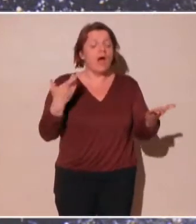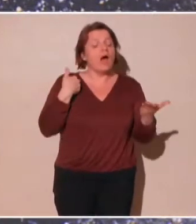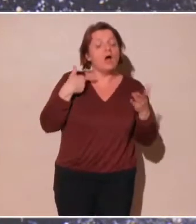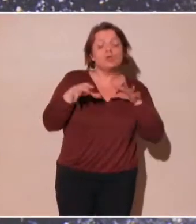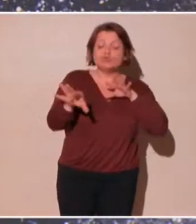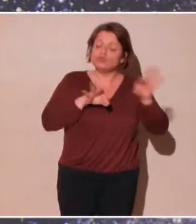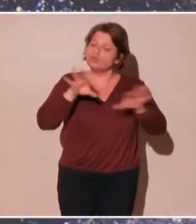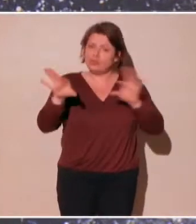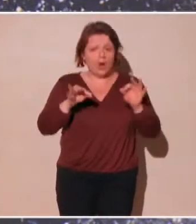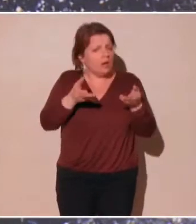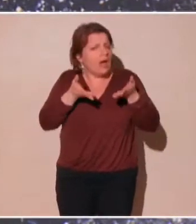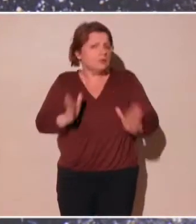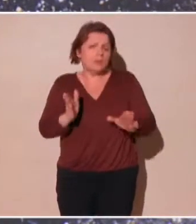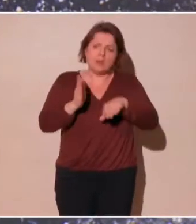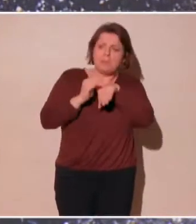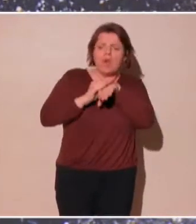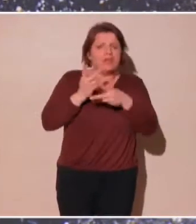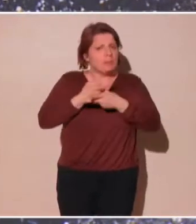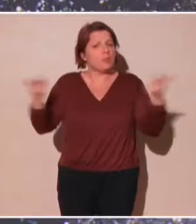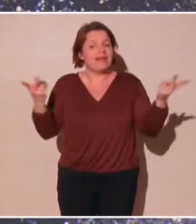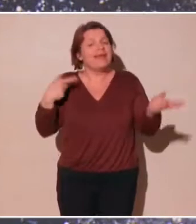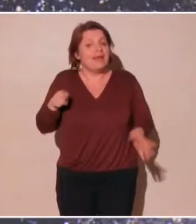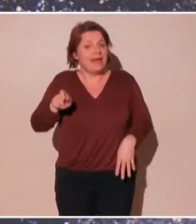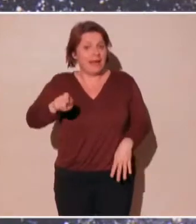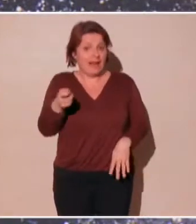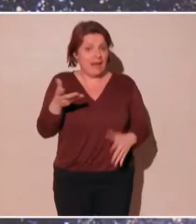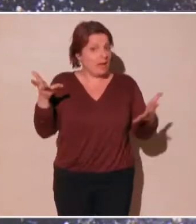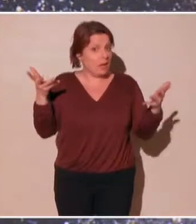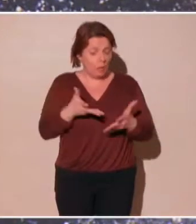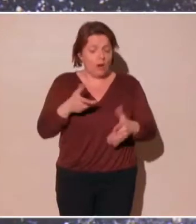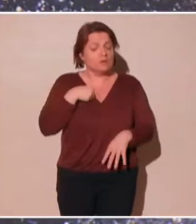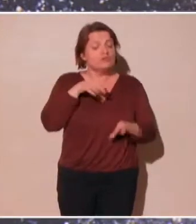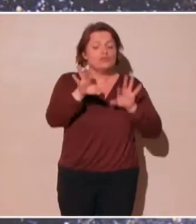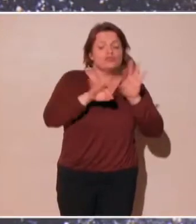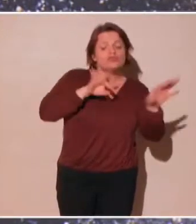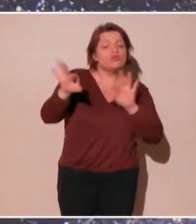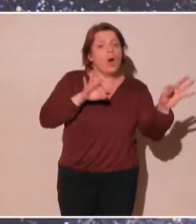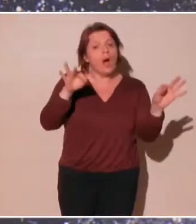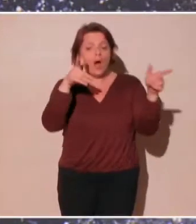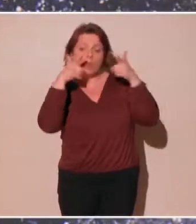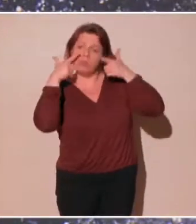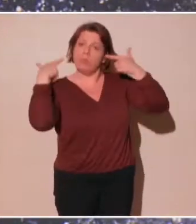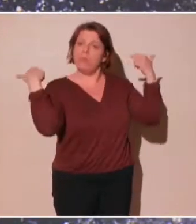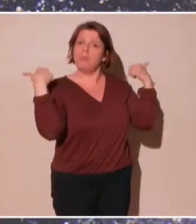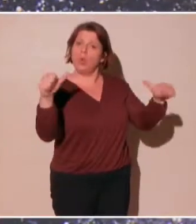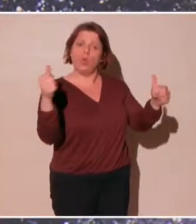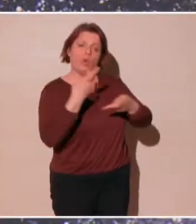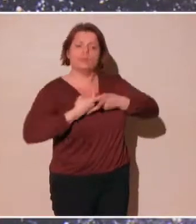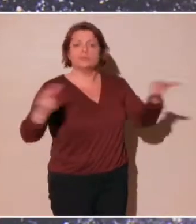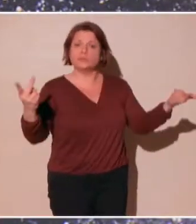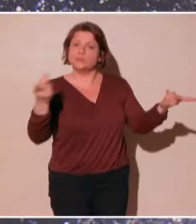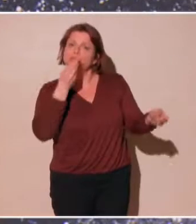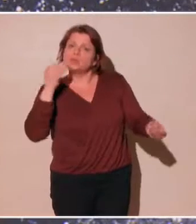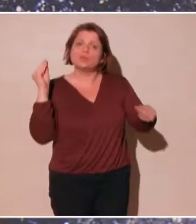What is key? Beyond these policy choices that we're proud of, the key is to make sure that these choices